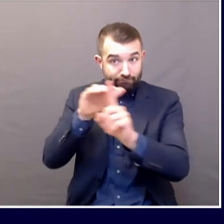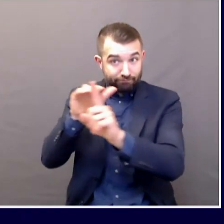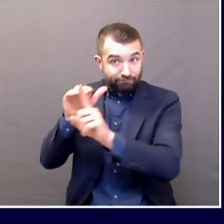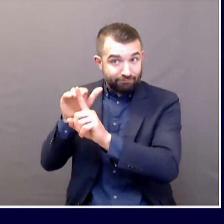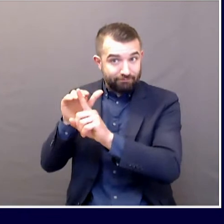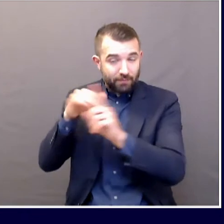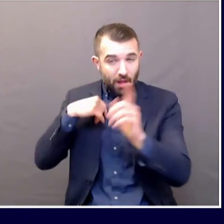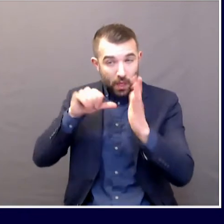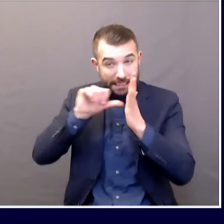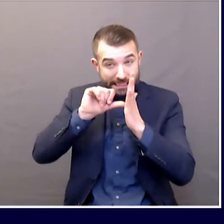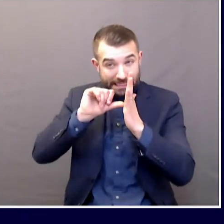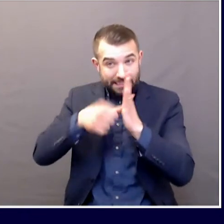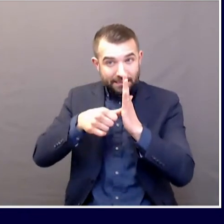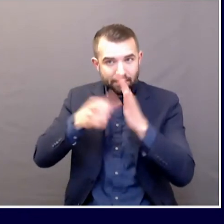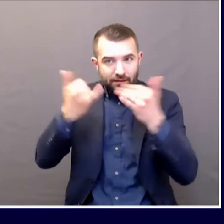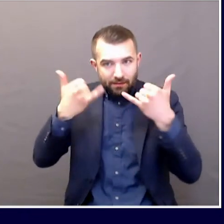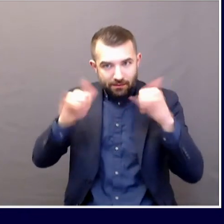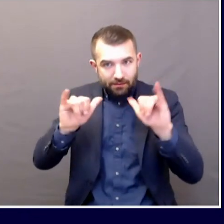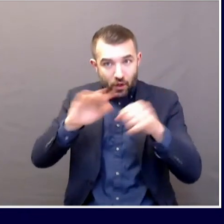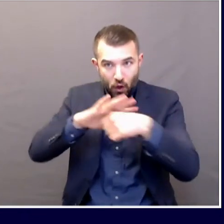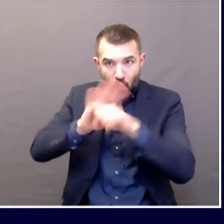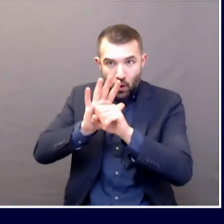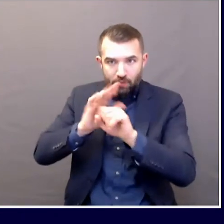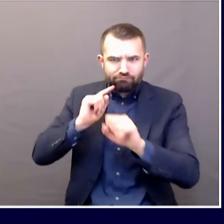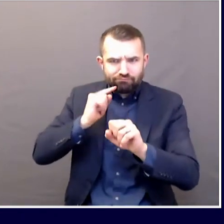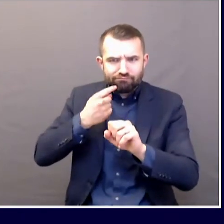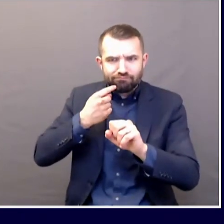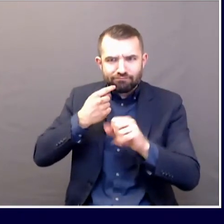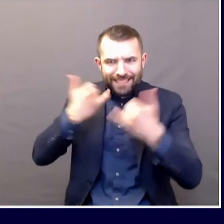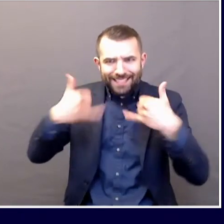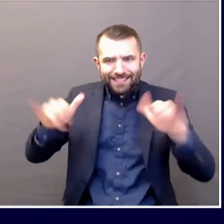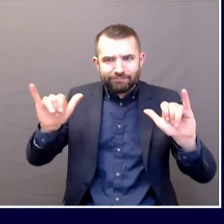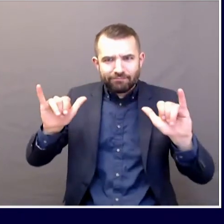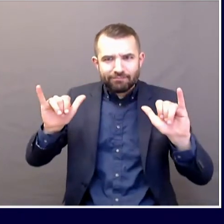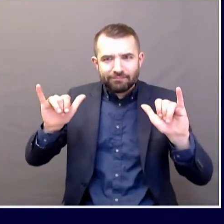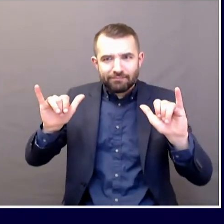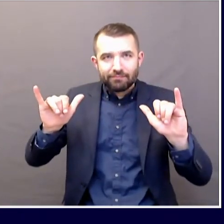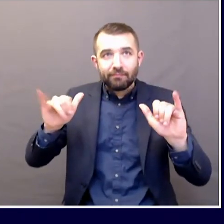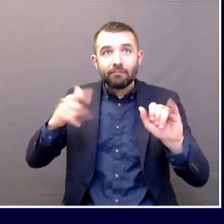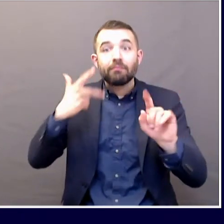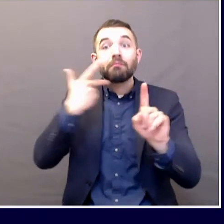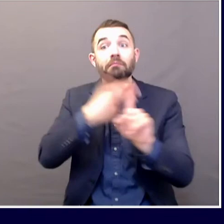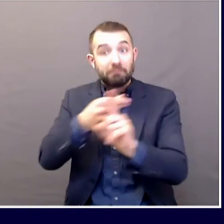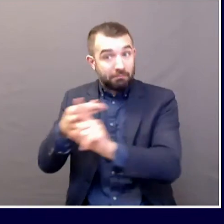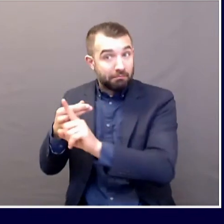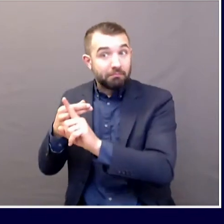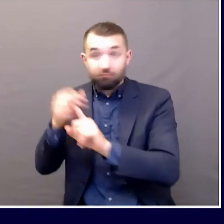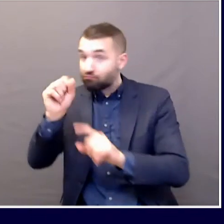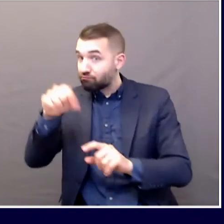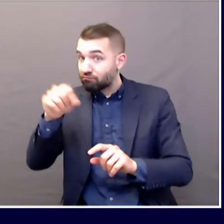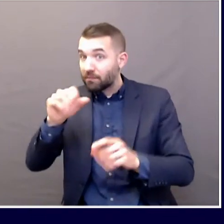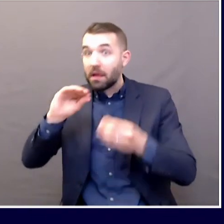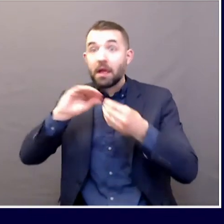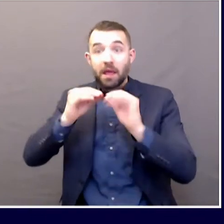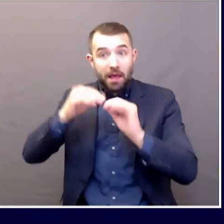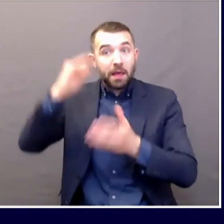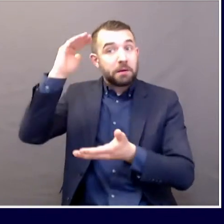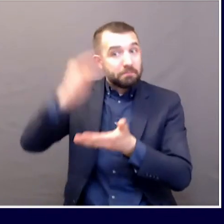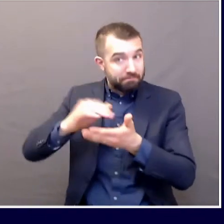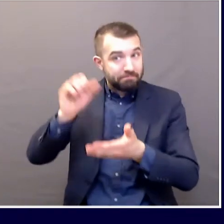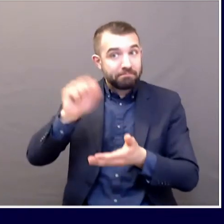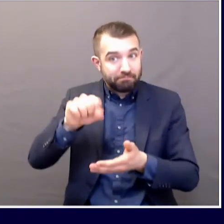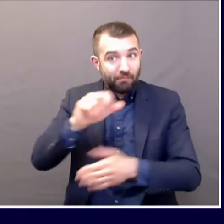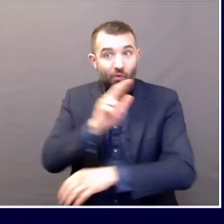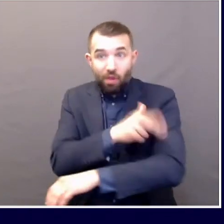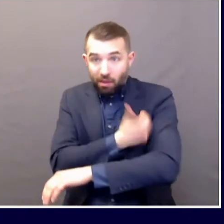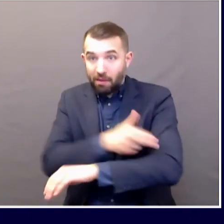yet. Although we talk about vaccinations and we talk about the fact that cases have come down, hospitalizations have come down, positivity rates have